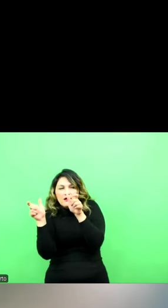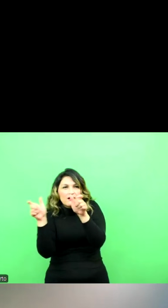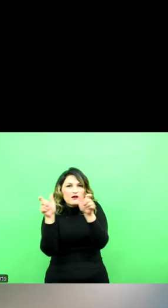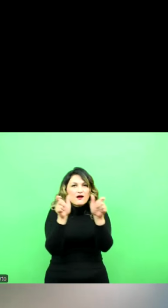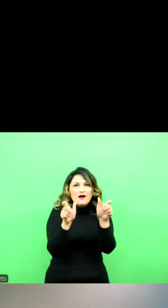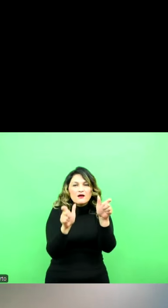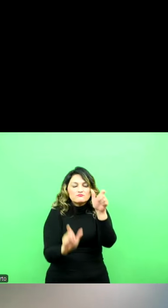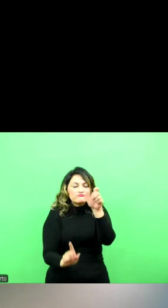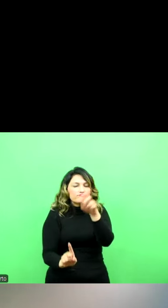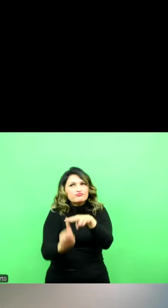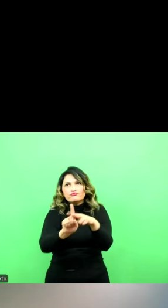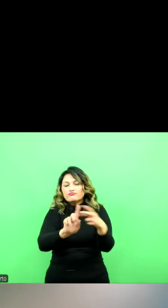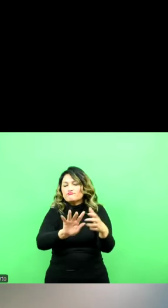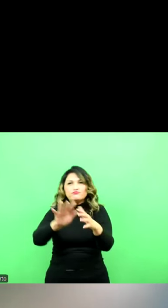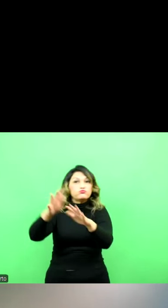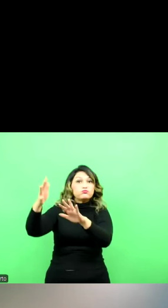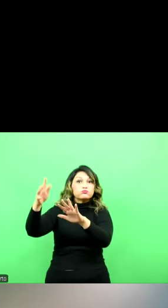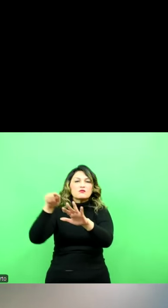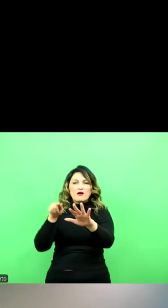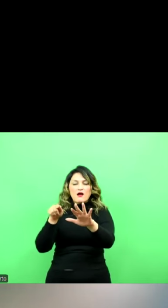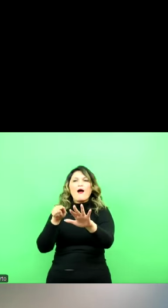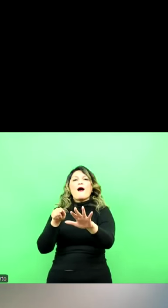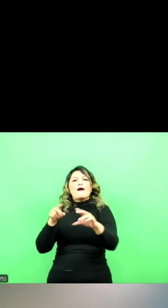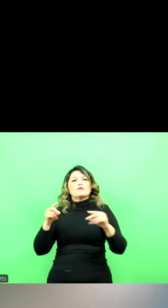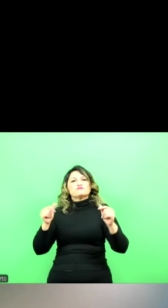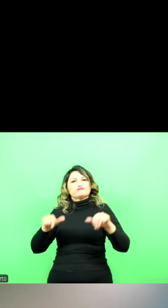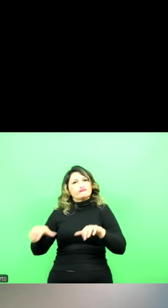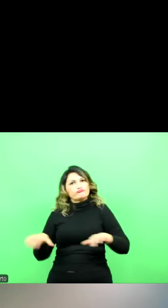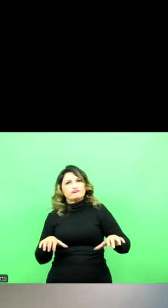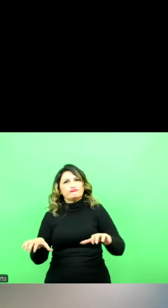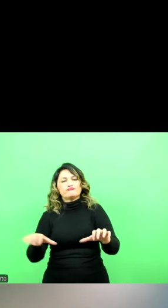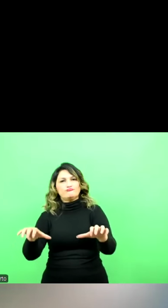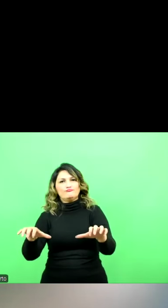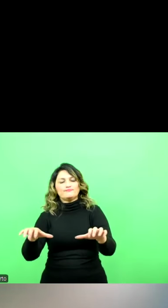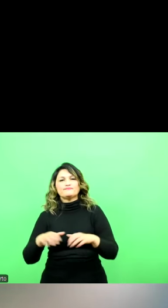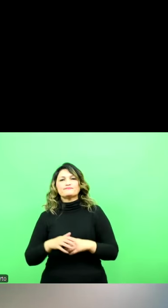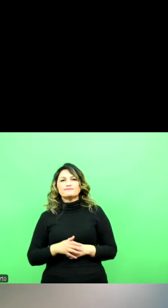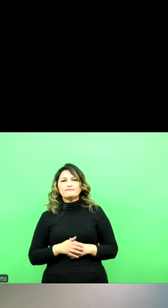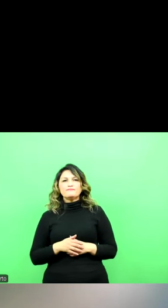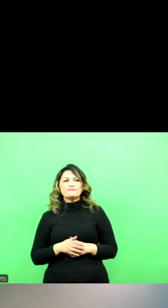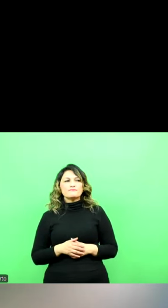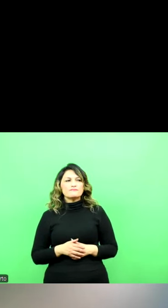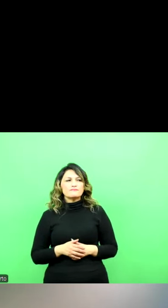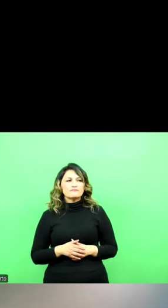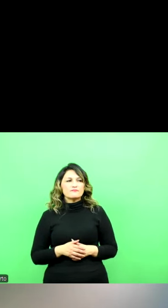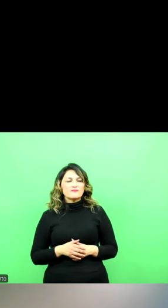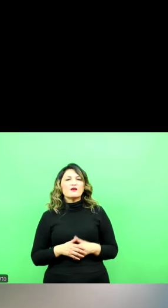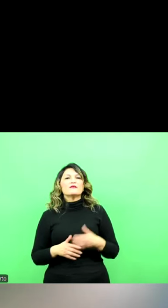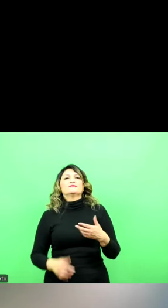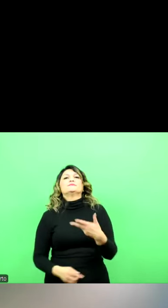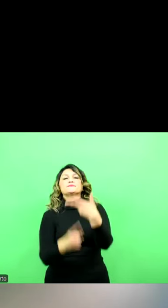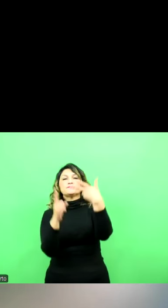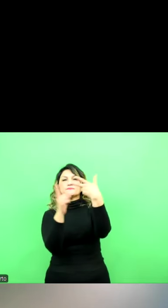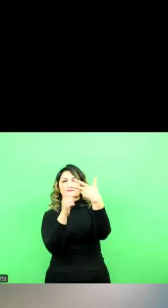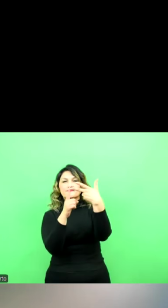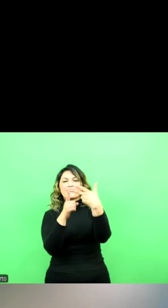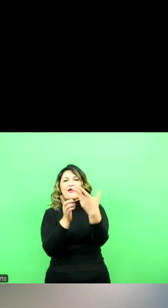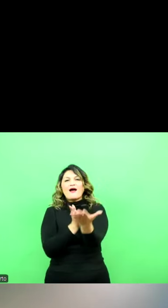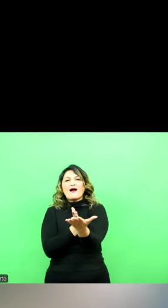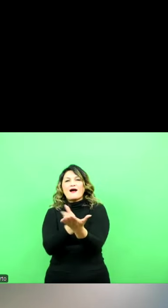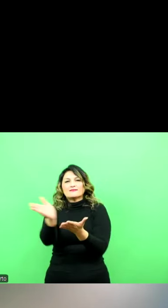management. Universal accessibility. This is about understanding and visualizing that the evacuation